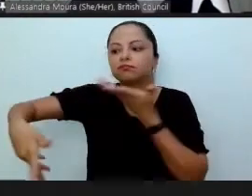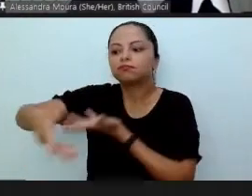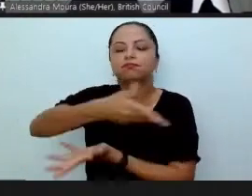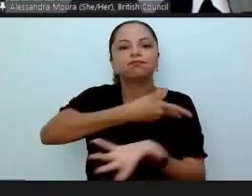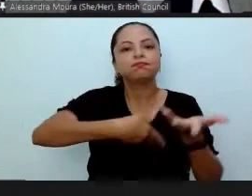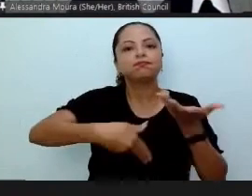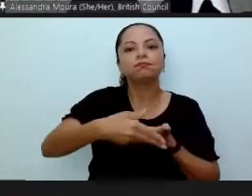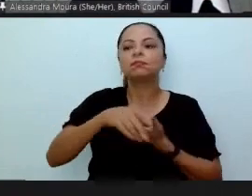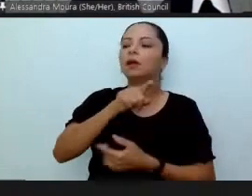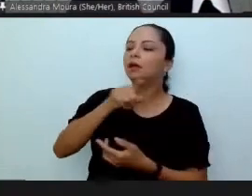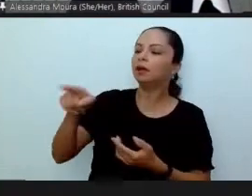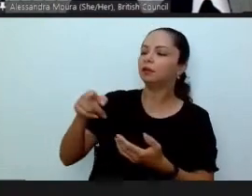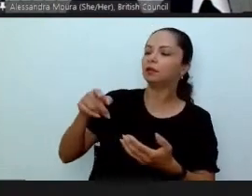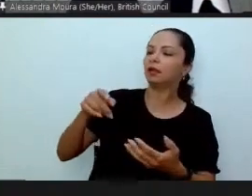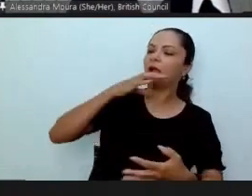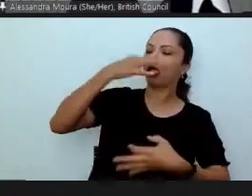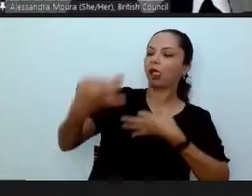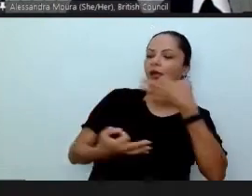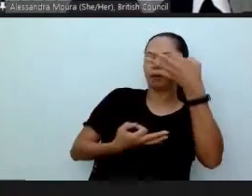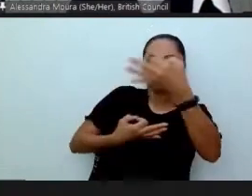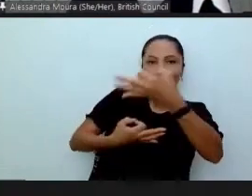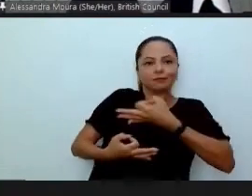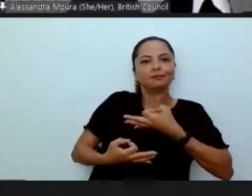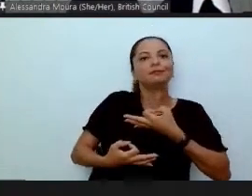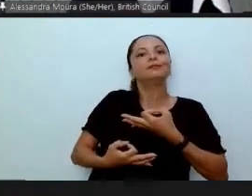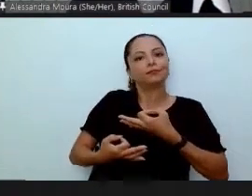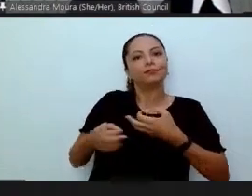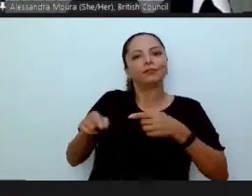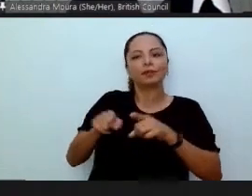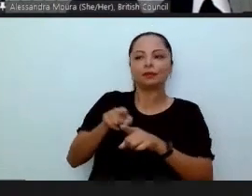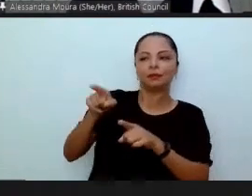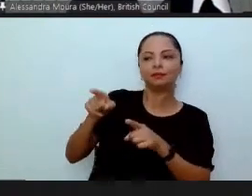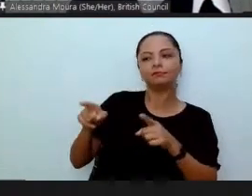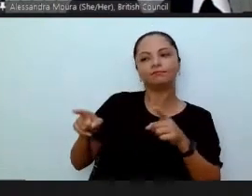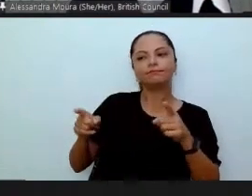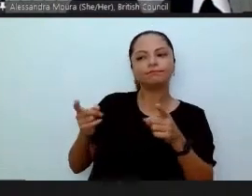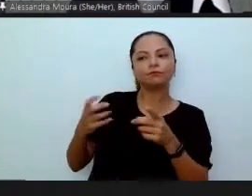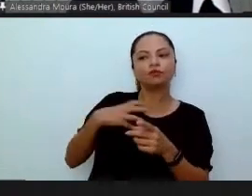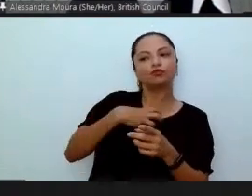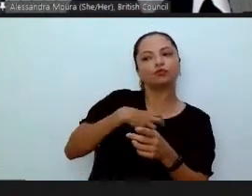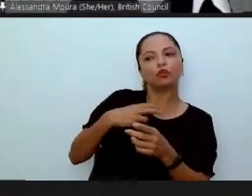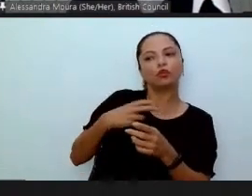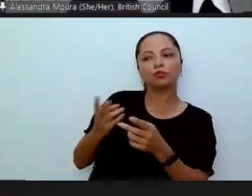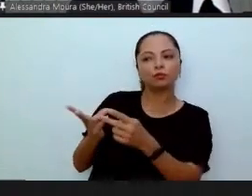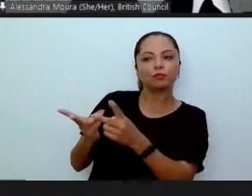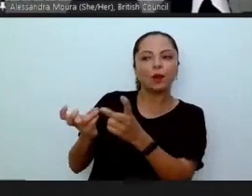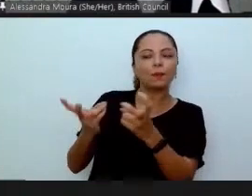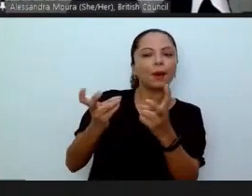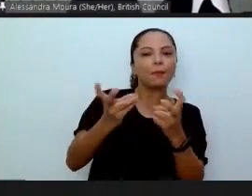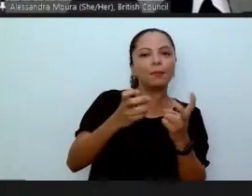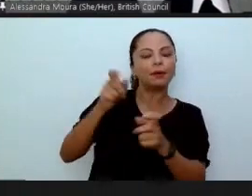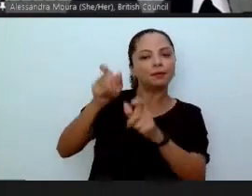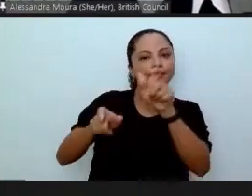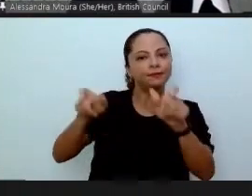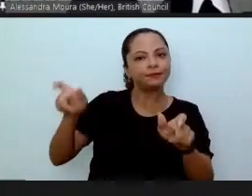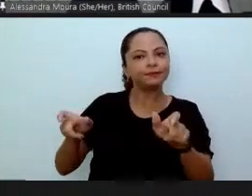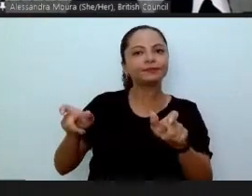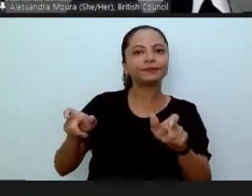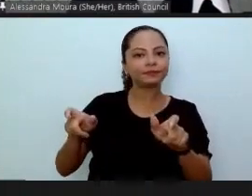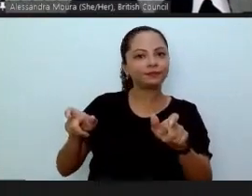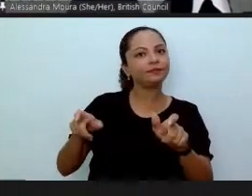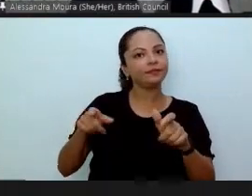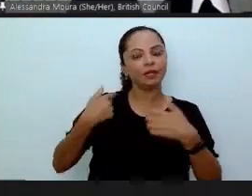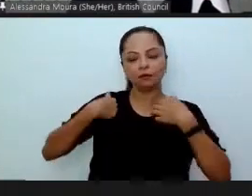react and do. You can get a lot of information about what you're doing in the classroom from the way that the students participate and